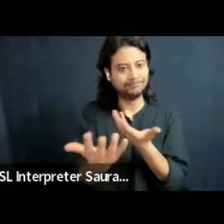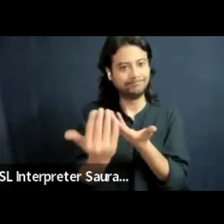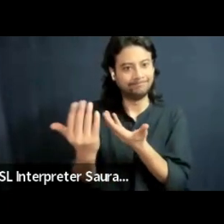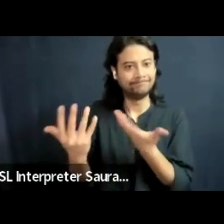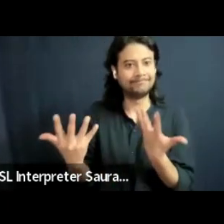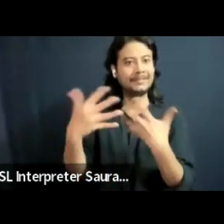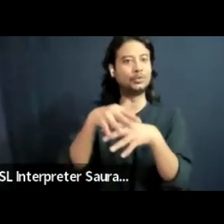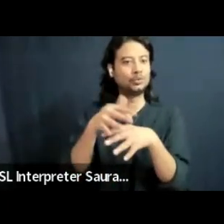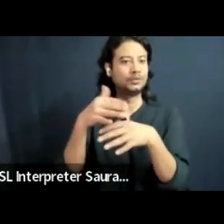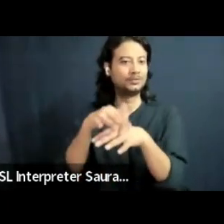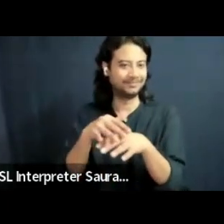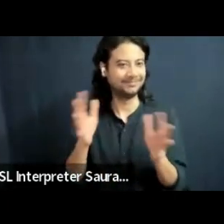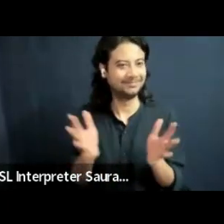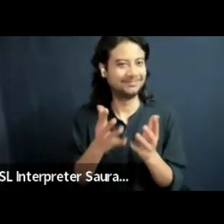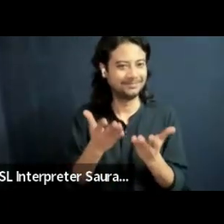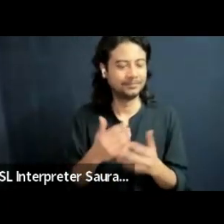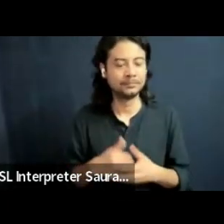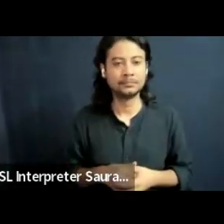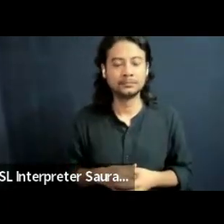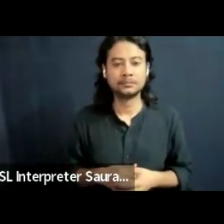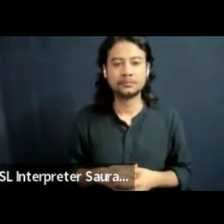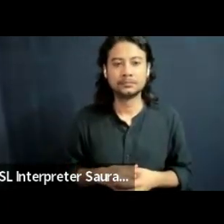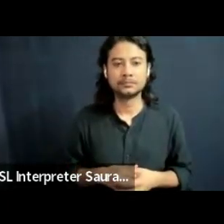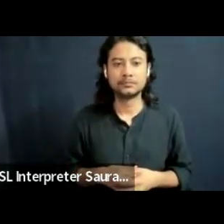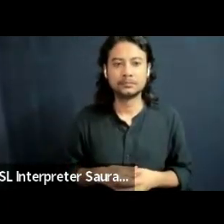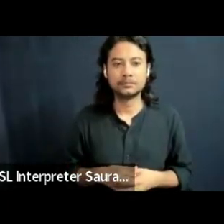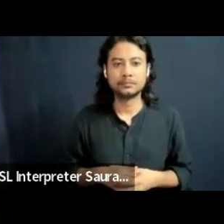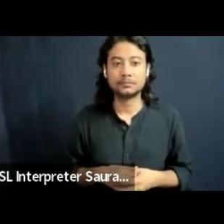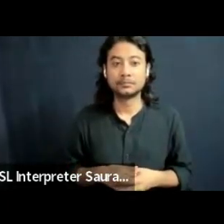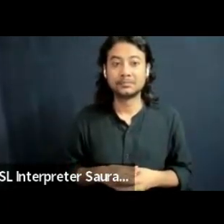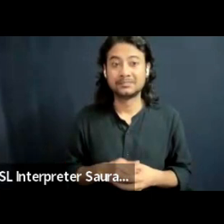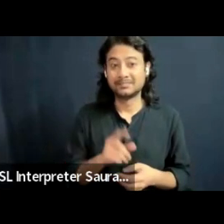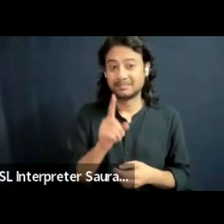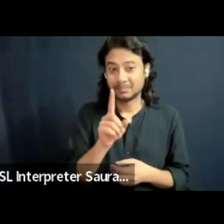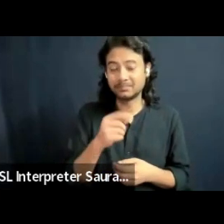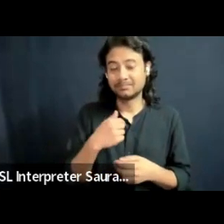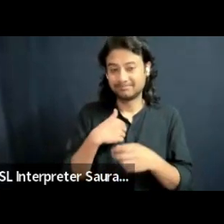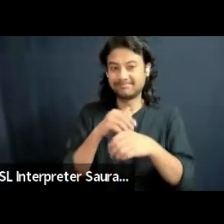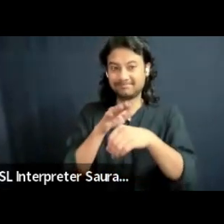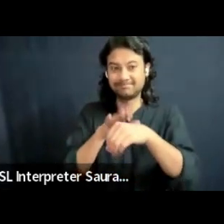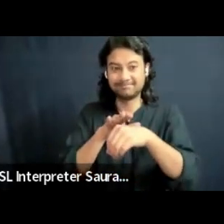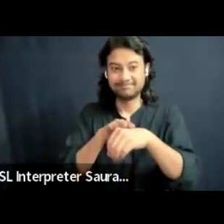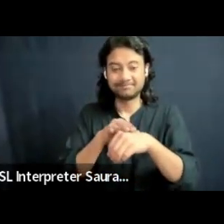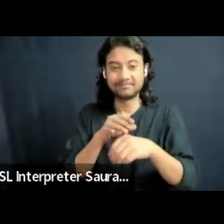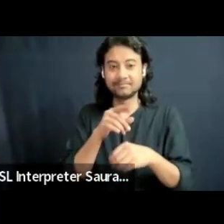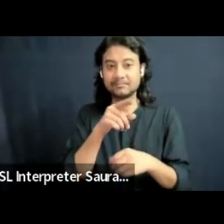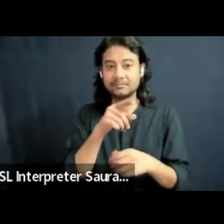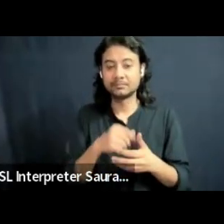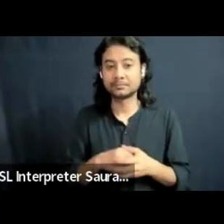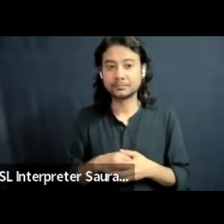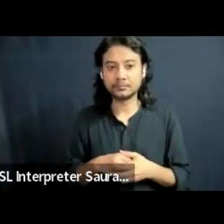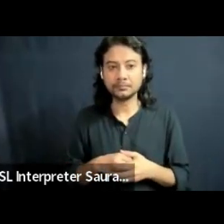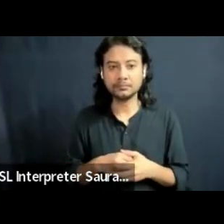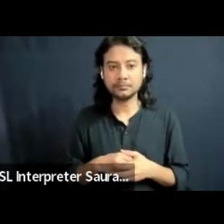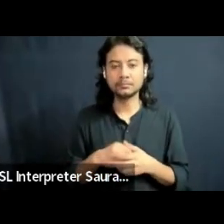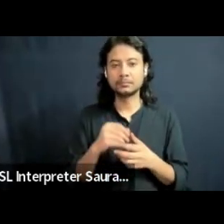But what I'd like to also point out to you that there is, you know, once you sign a